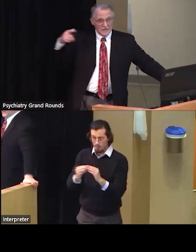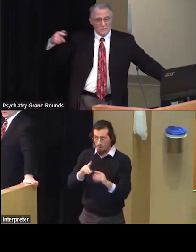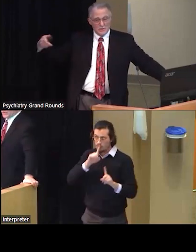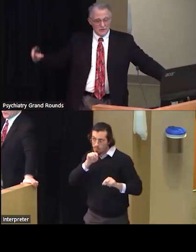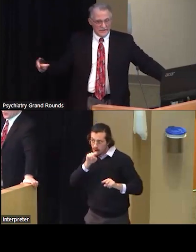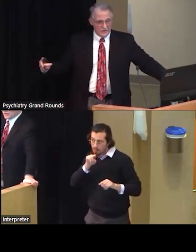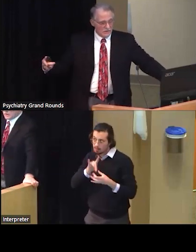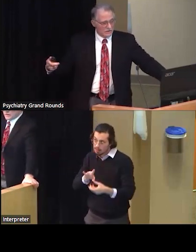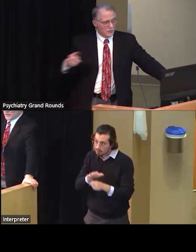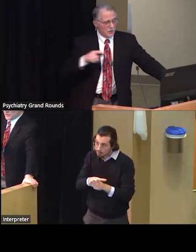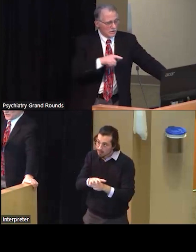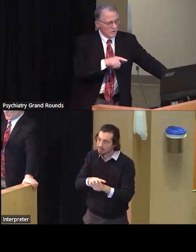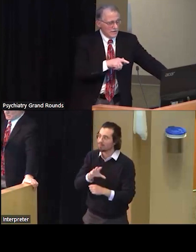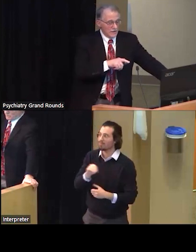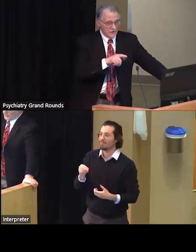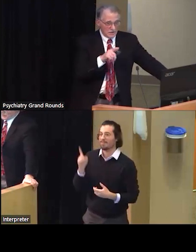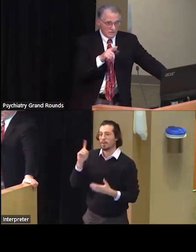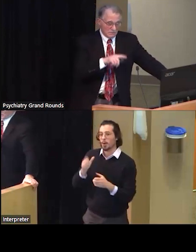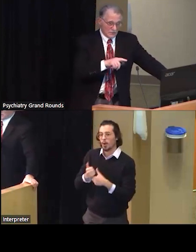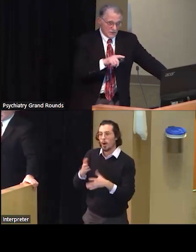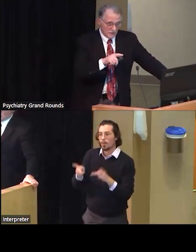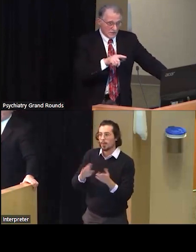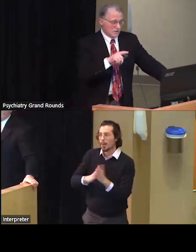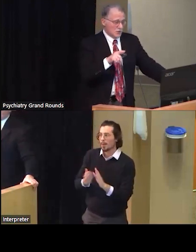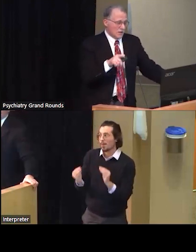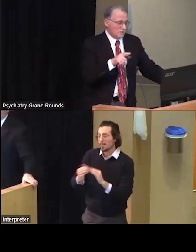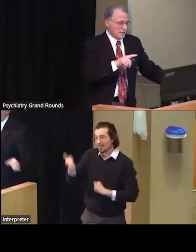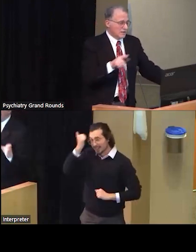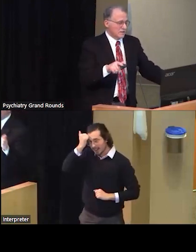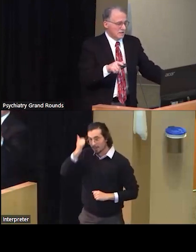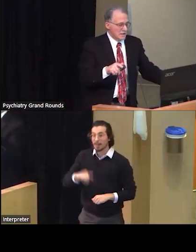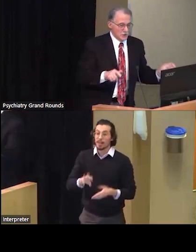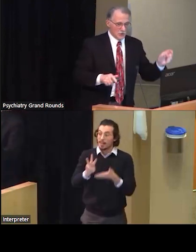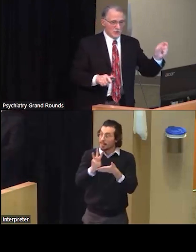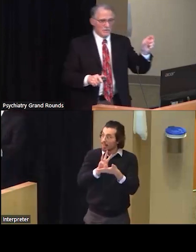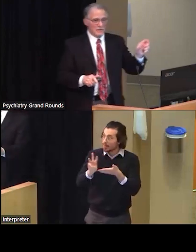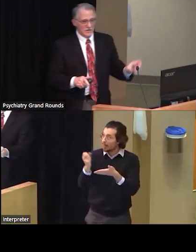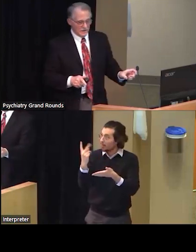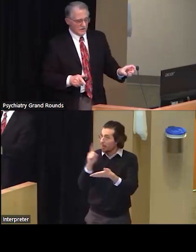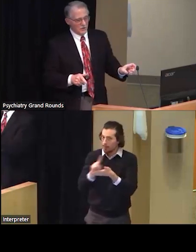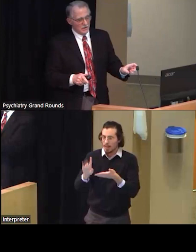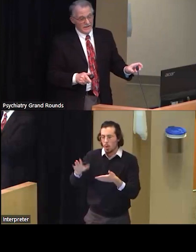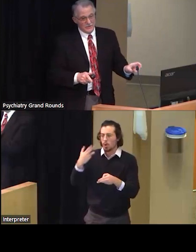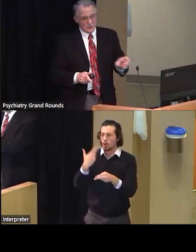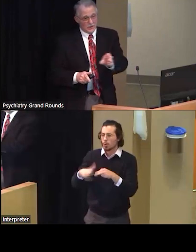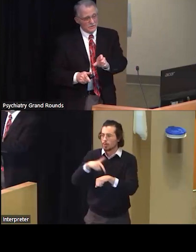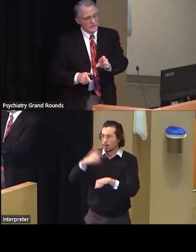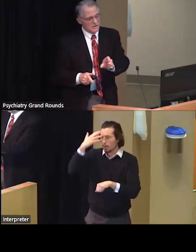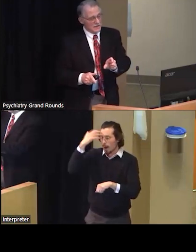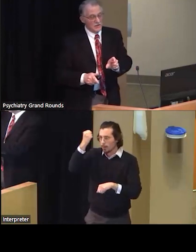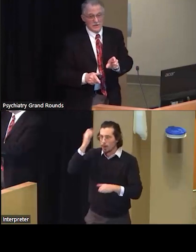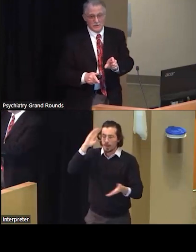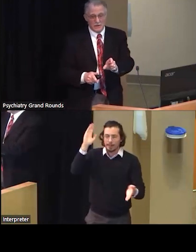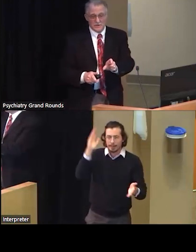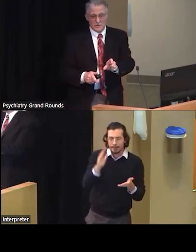also dumbing people down. The more, if it's 6 to 12 weeks, your short-term memory starts going, but after 12